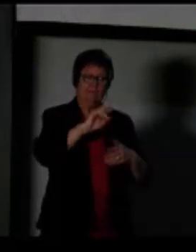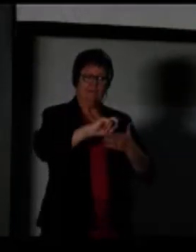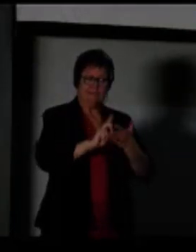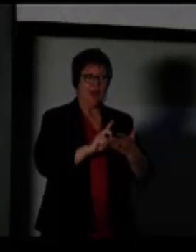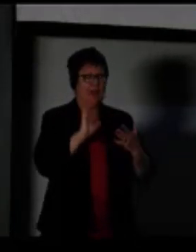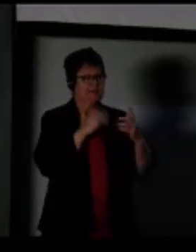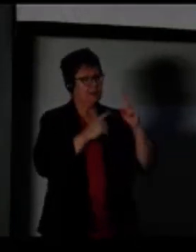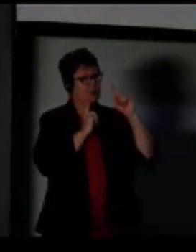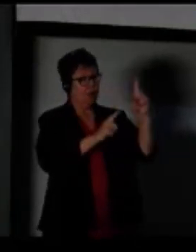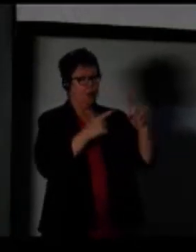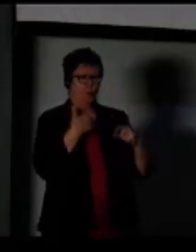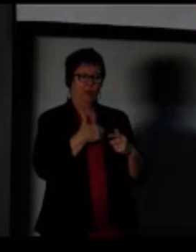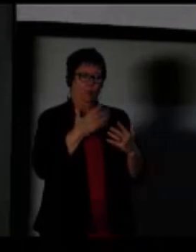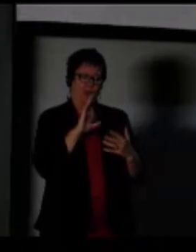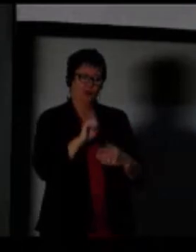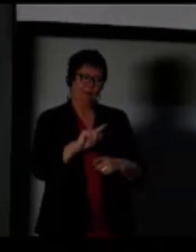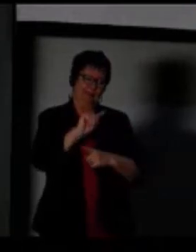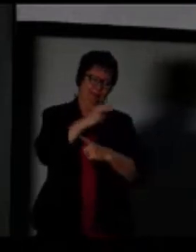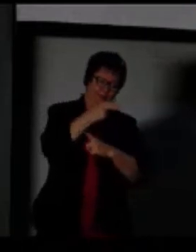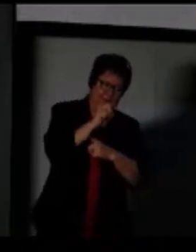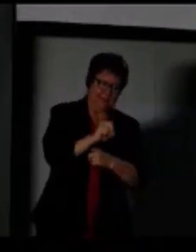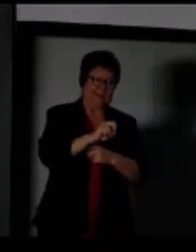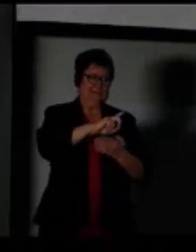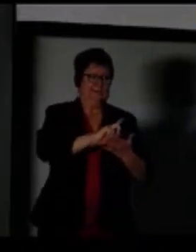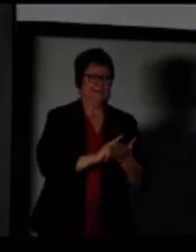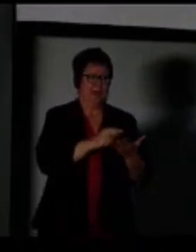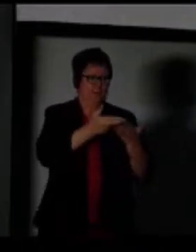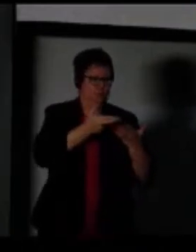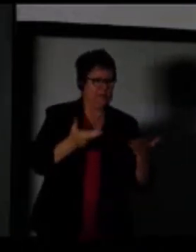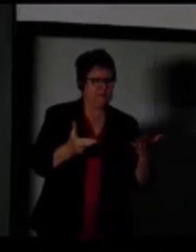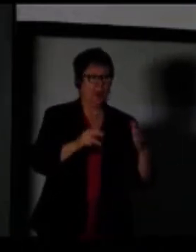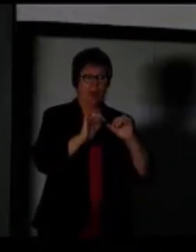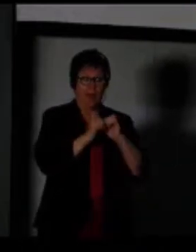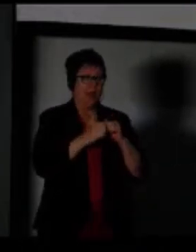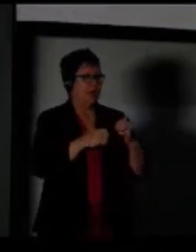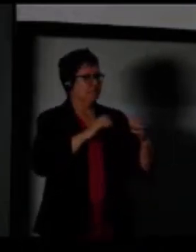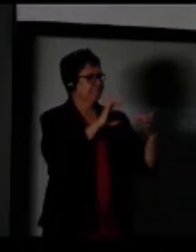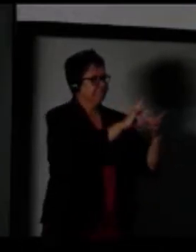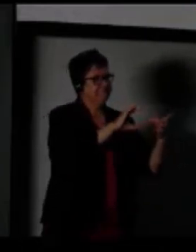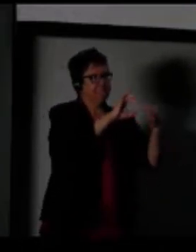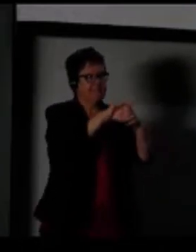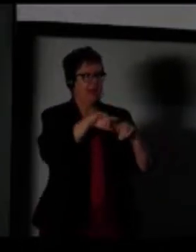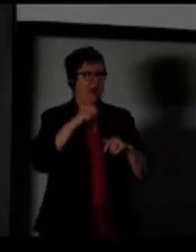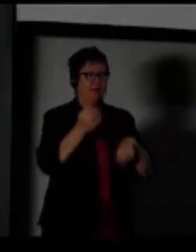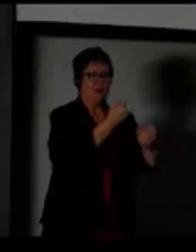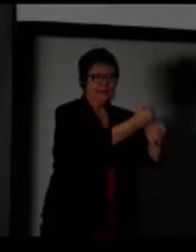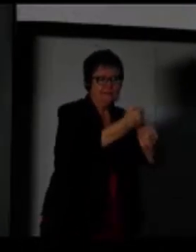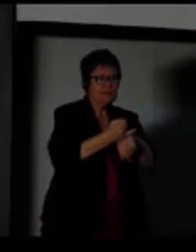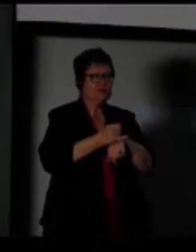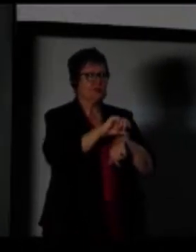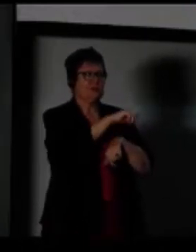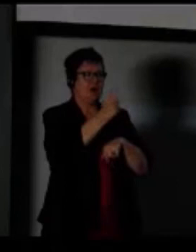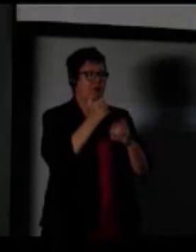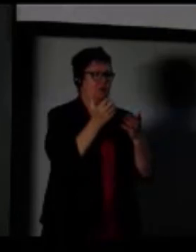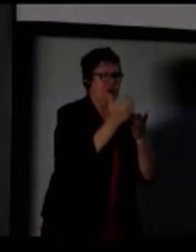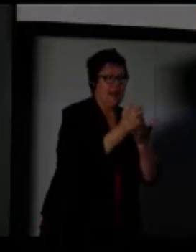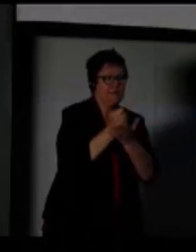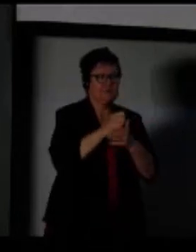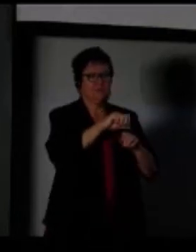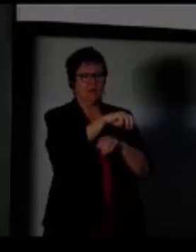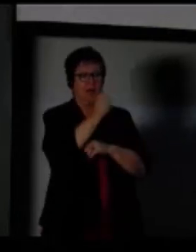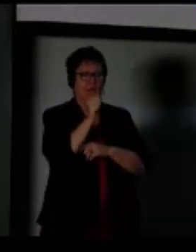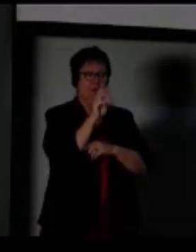design resource by working with other institutions, linking with other institutions, collections, and websites